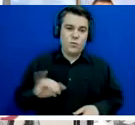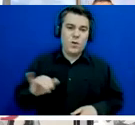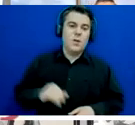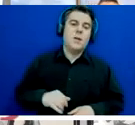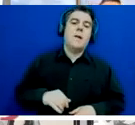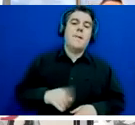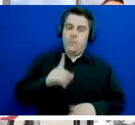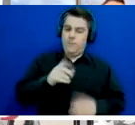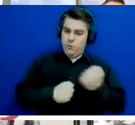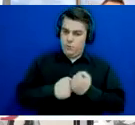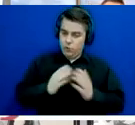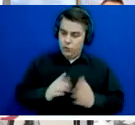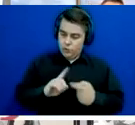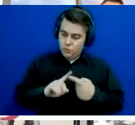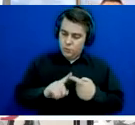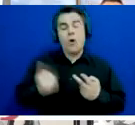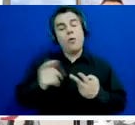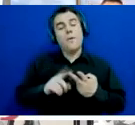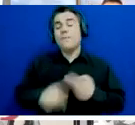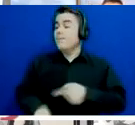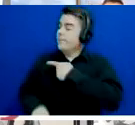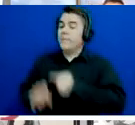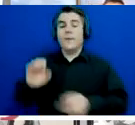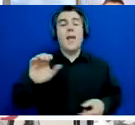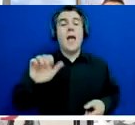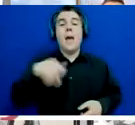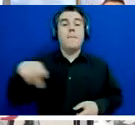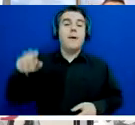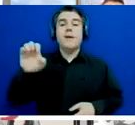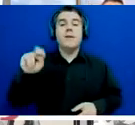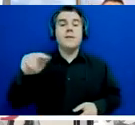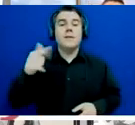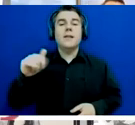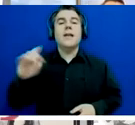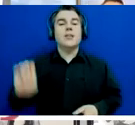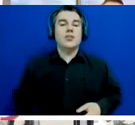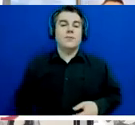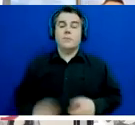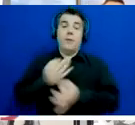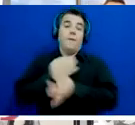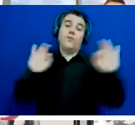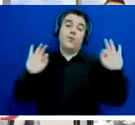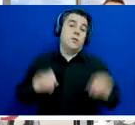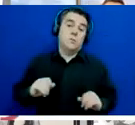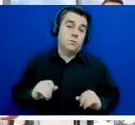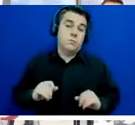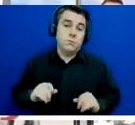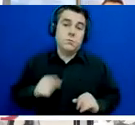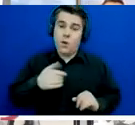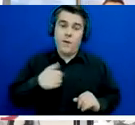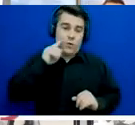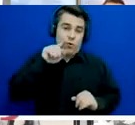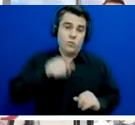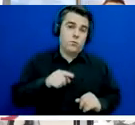your sponsor, is the Plexus Engage app. So this is a completely free tool that you have available to you just by becoming